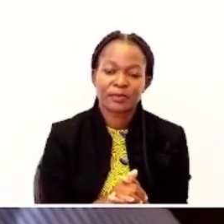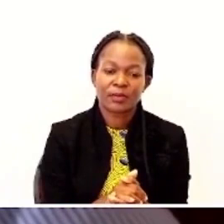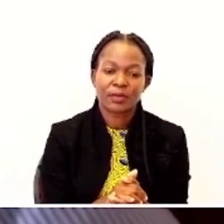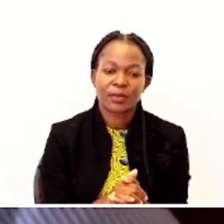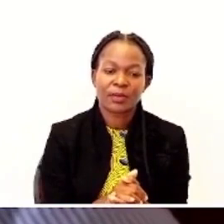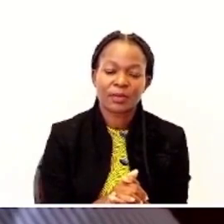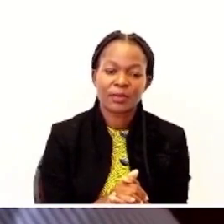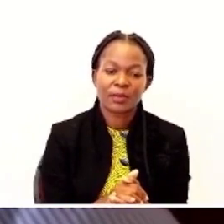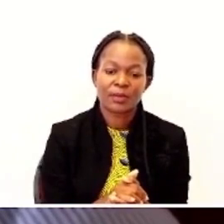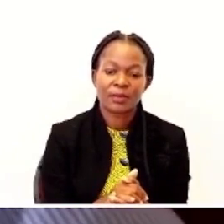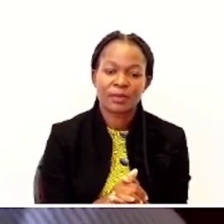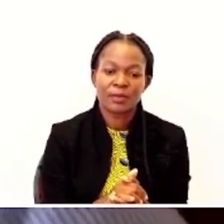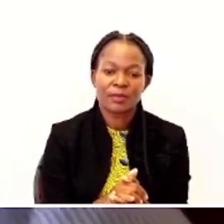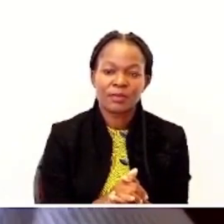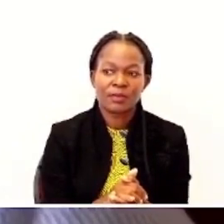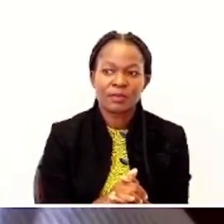Of course, I think